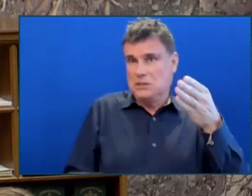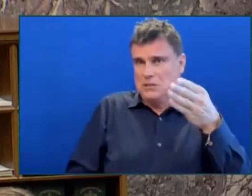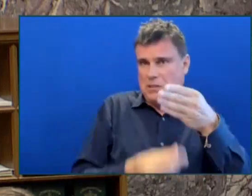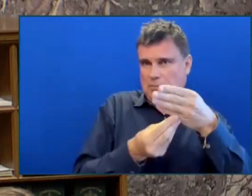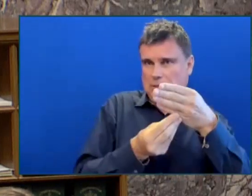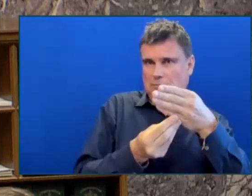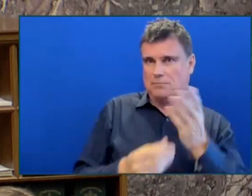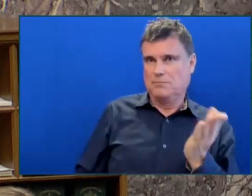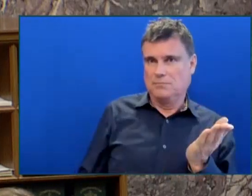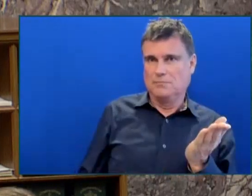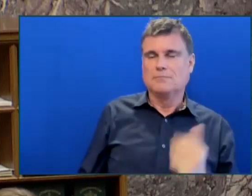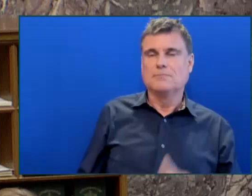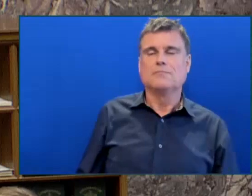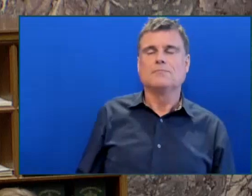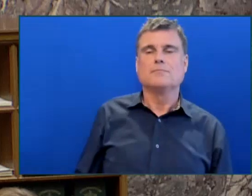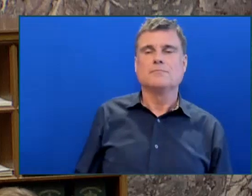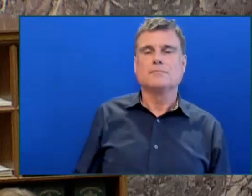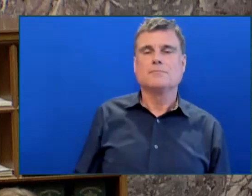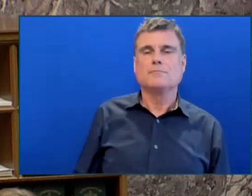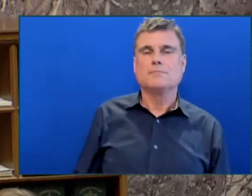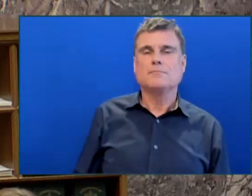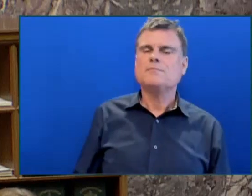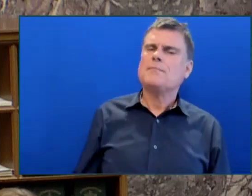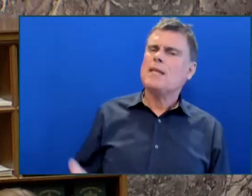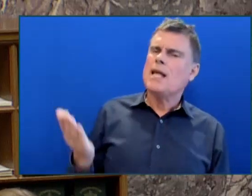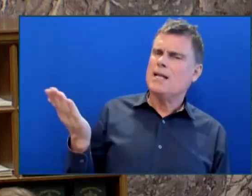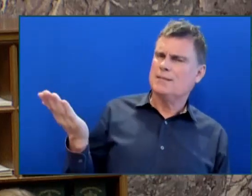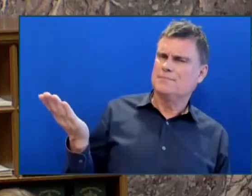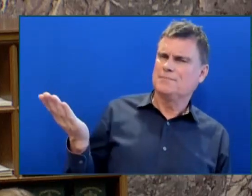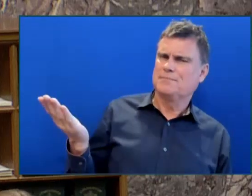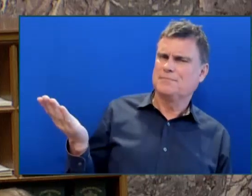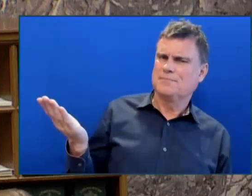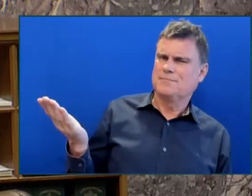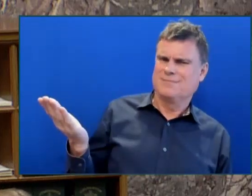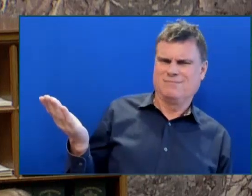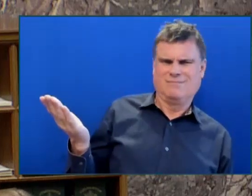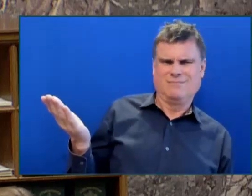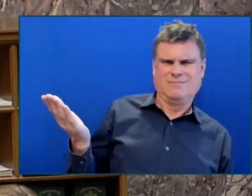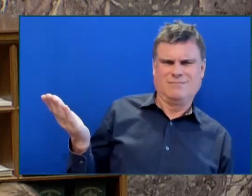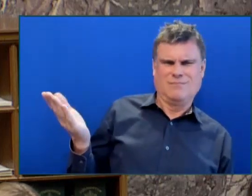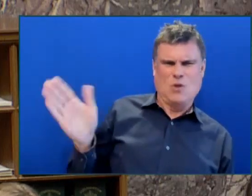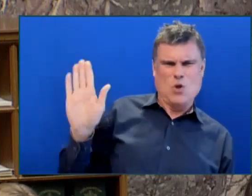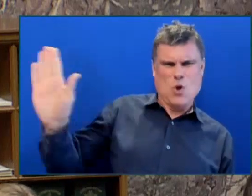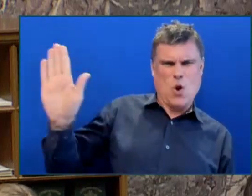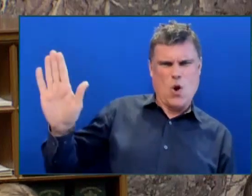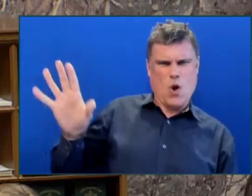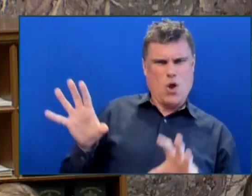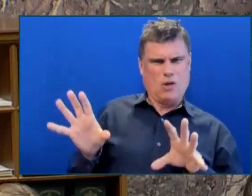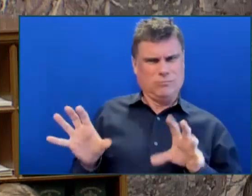that have got us the highest housing prices in North America and the highest rents in the entire country.